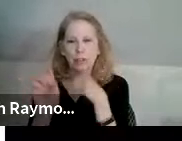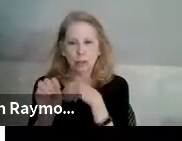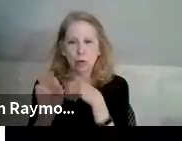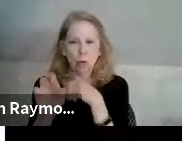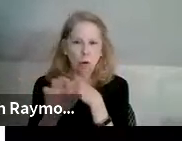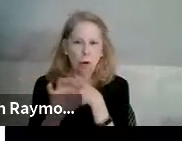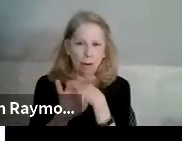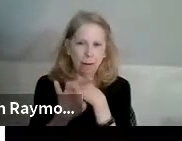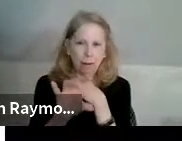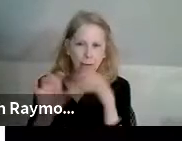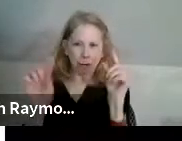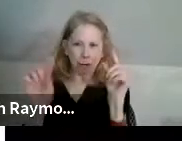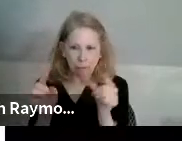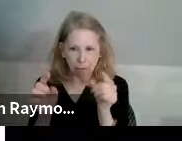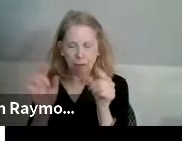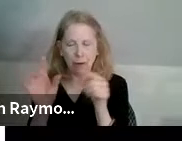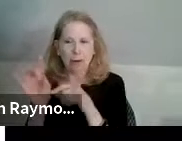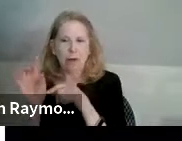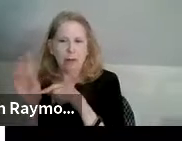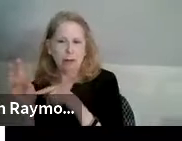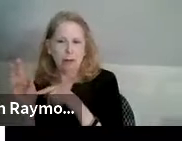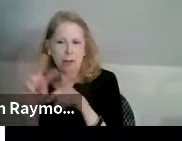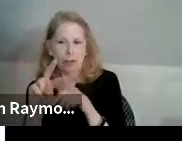202-272-0080 or